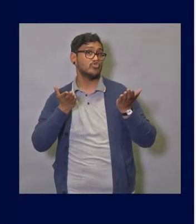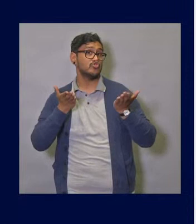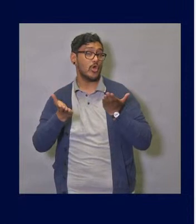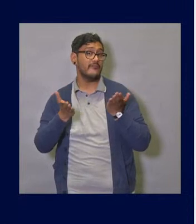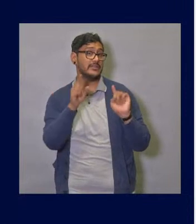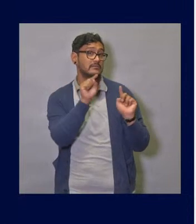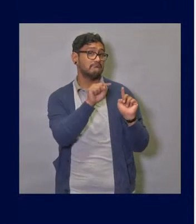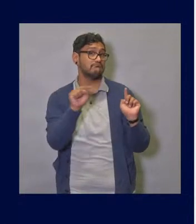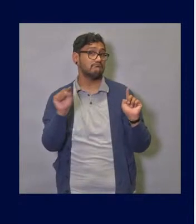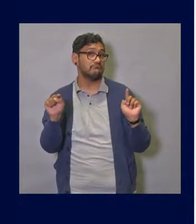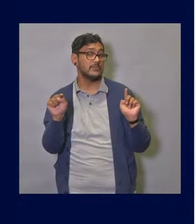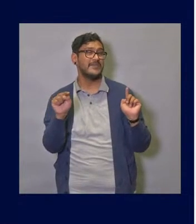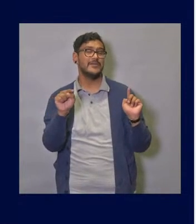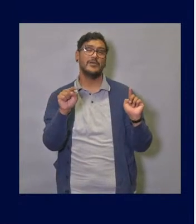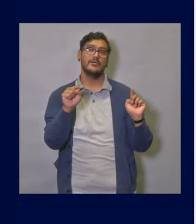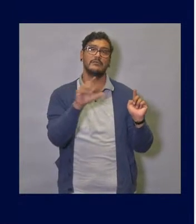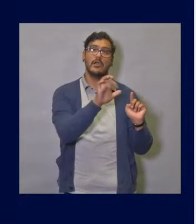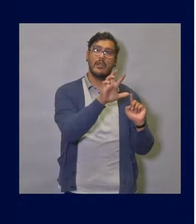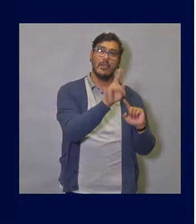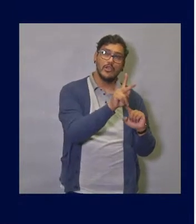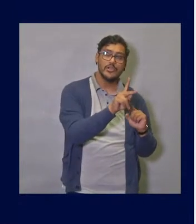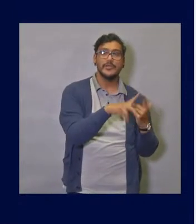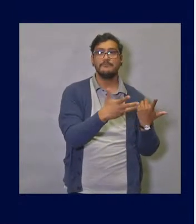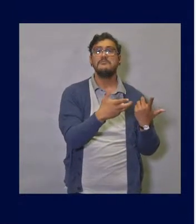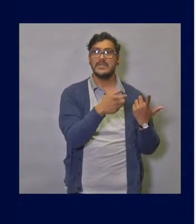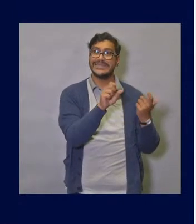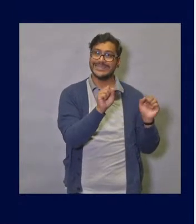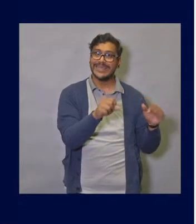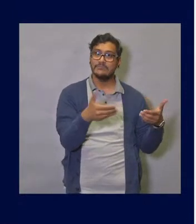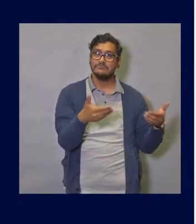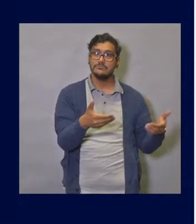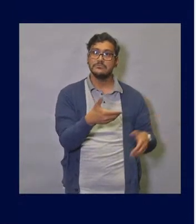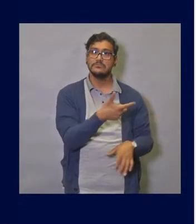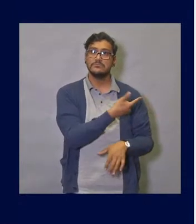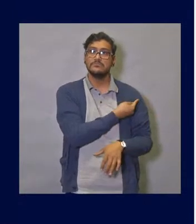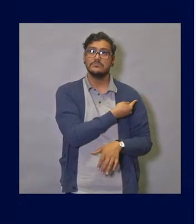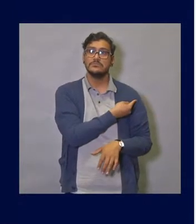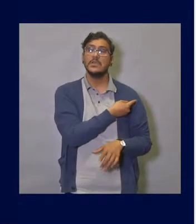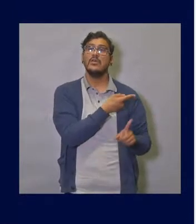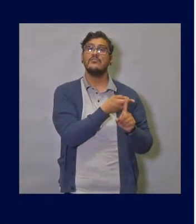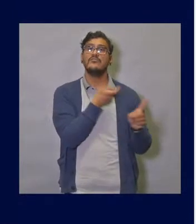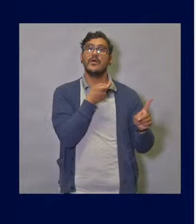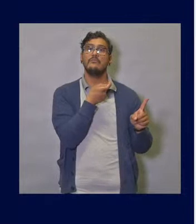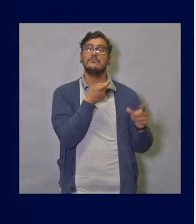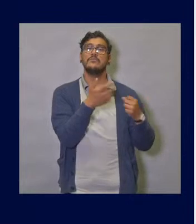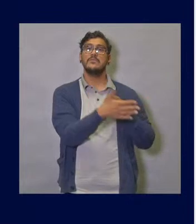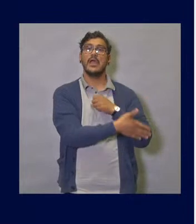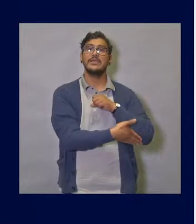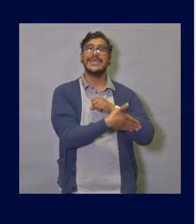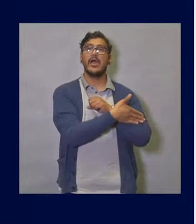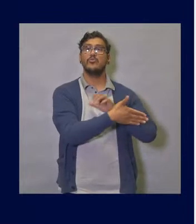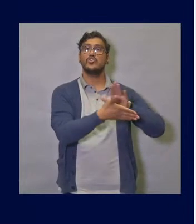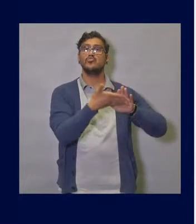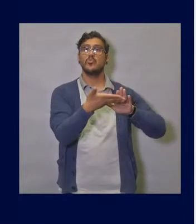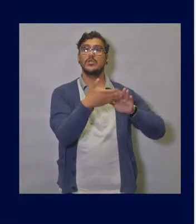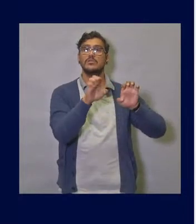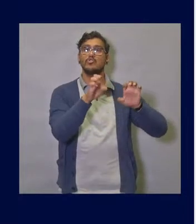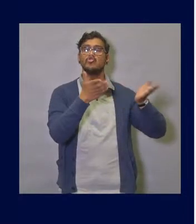individuals, including eligible court personnel, can get vaccinated at our county-run emergency services